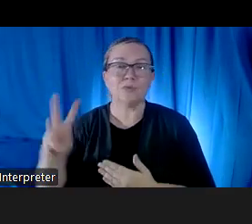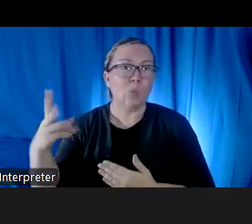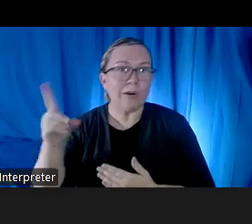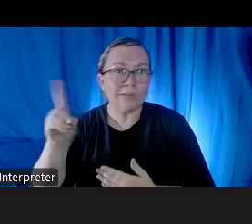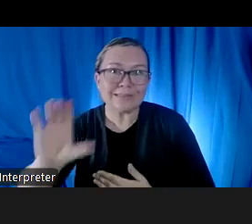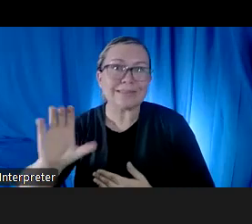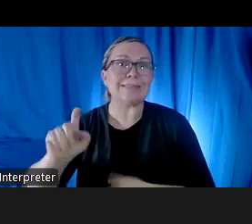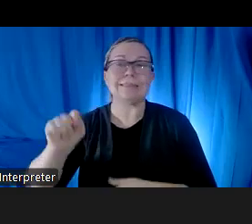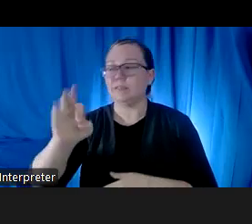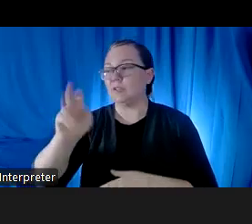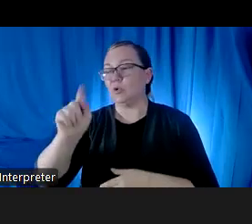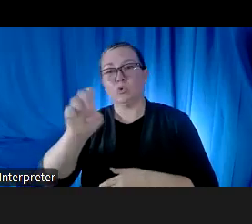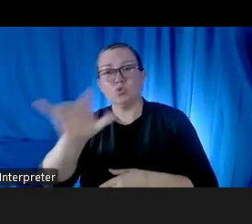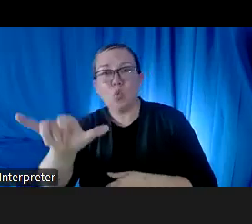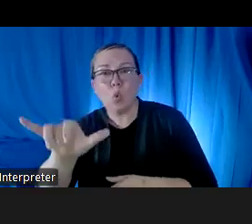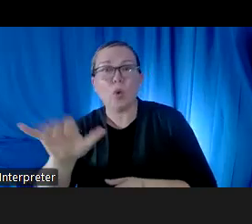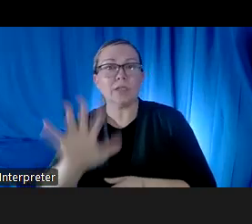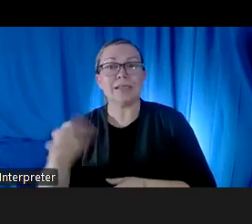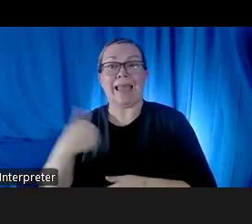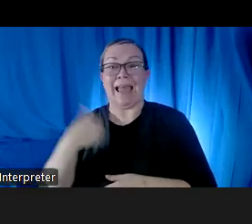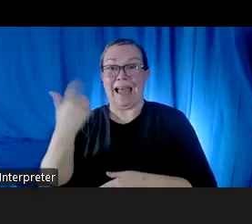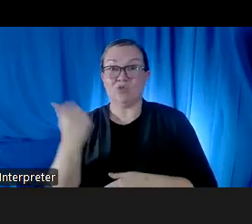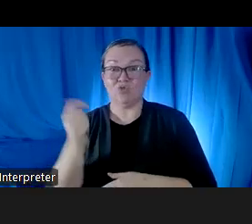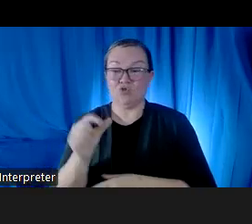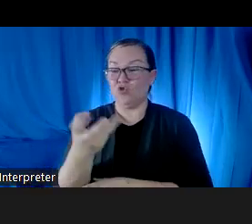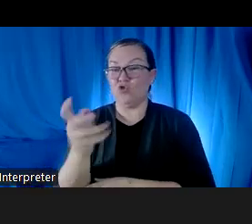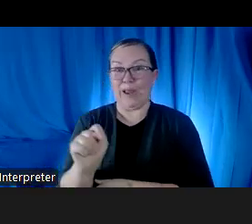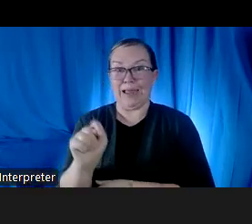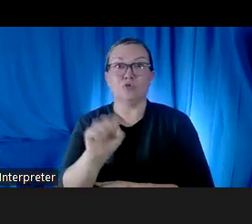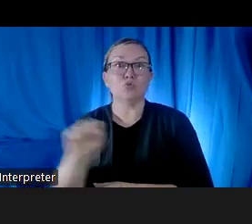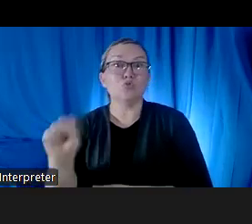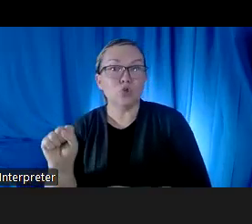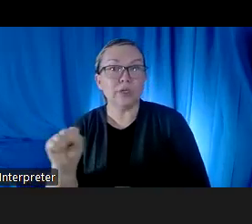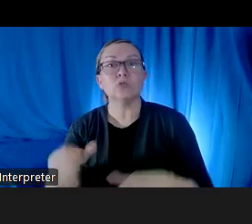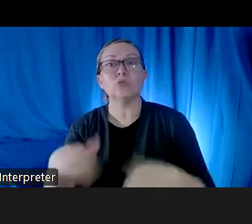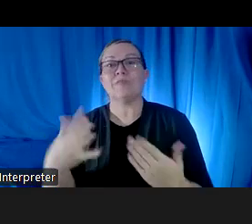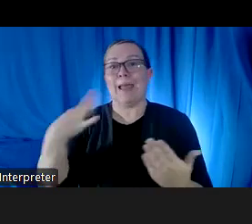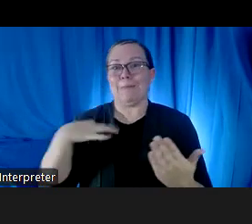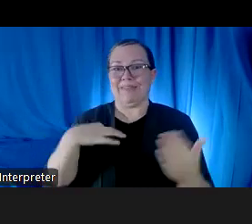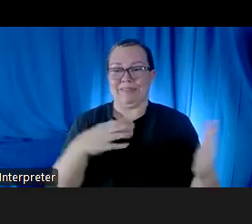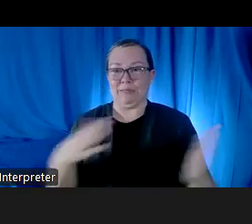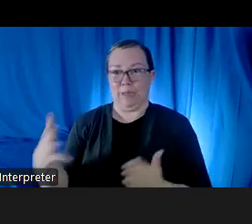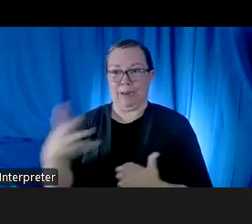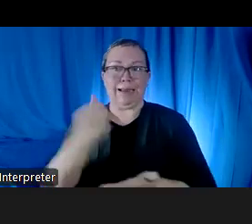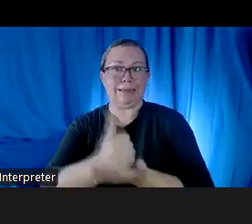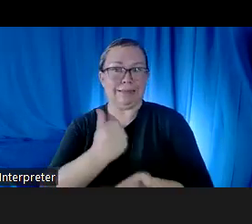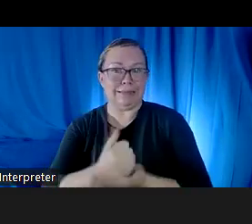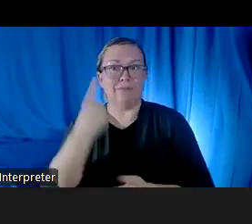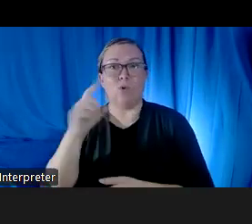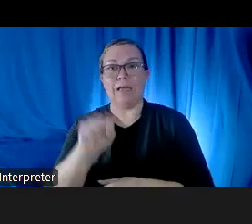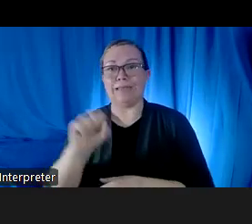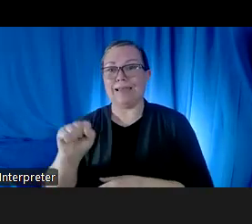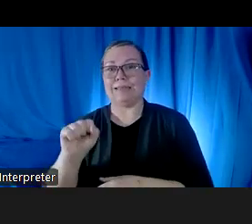all the territories. We have a grant through Social Security to be able to provide benefits planning and assistance to Social Security